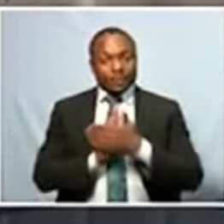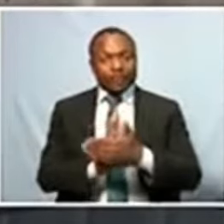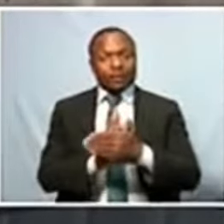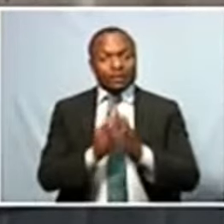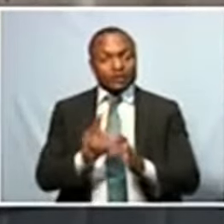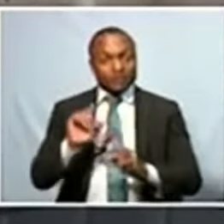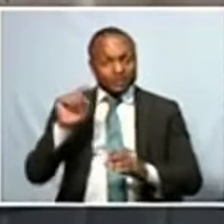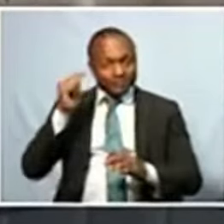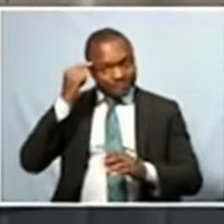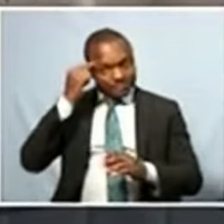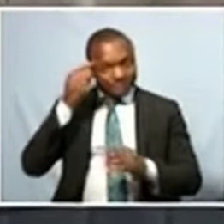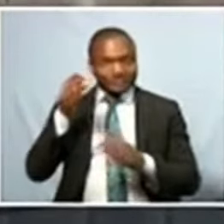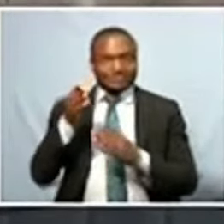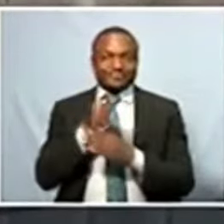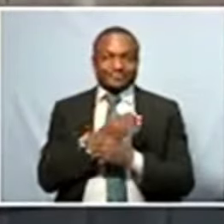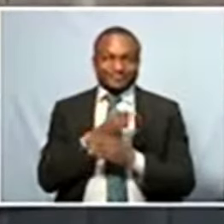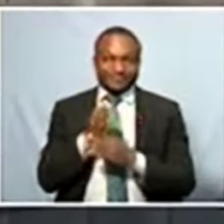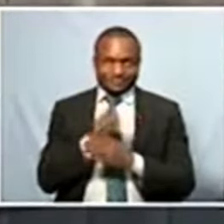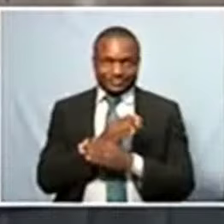business, to